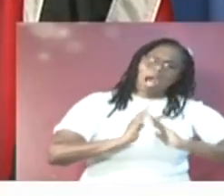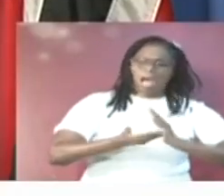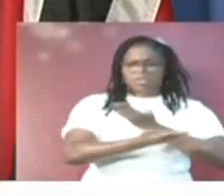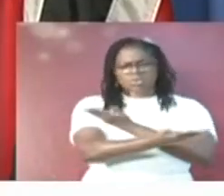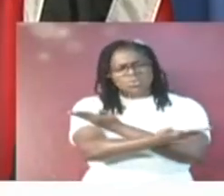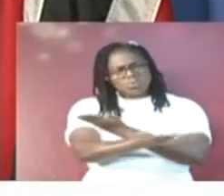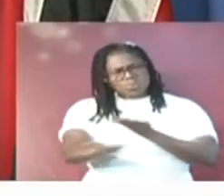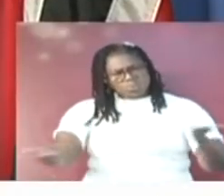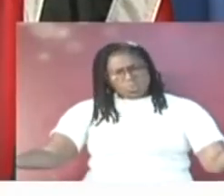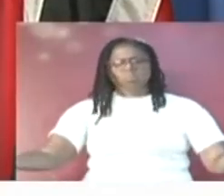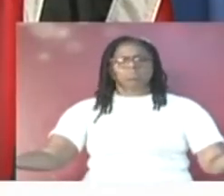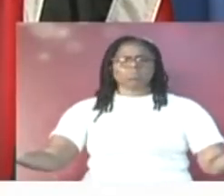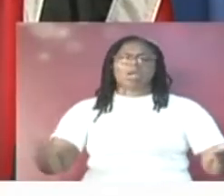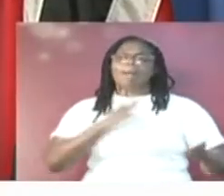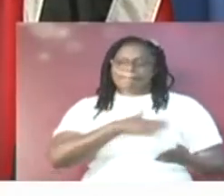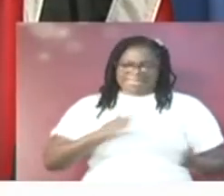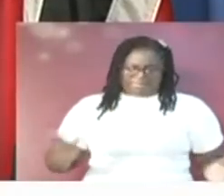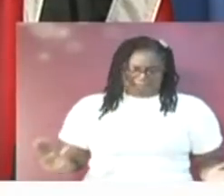So,